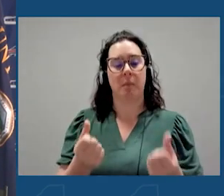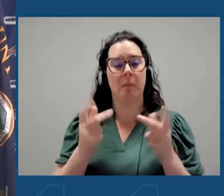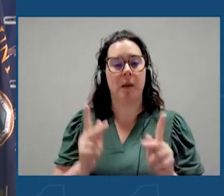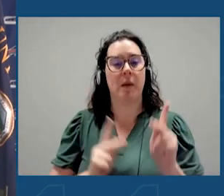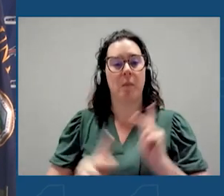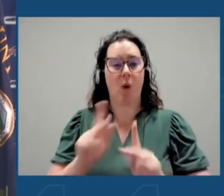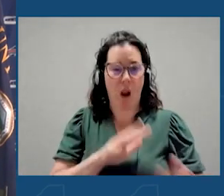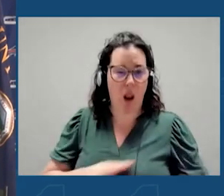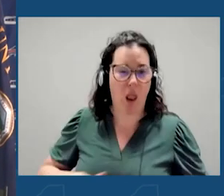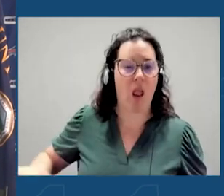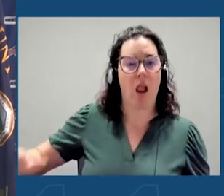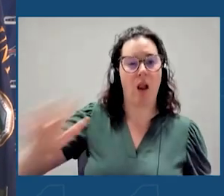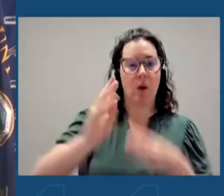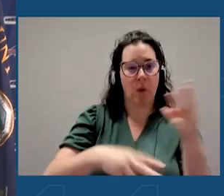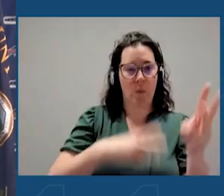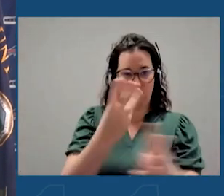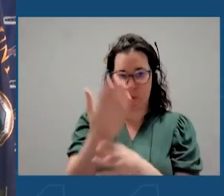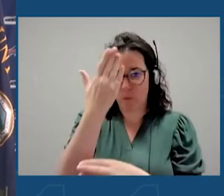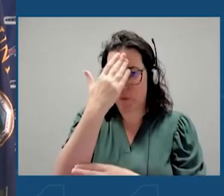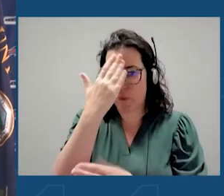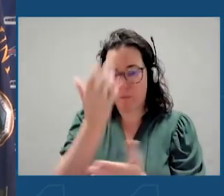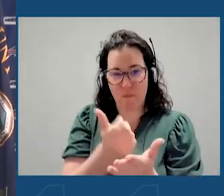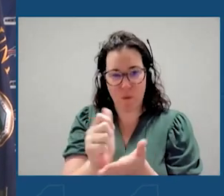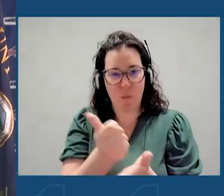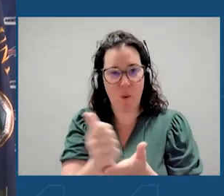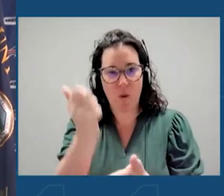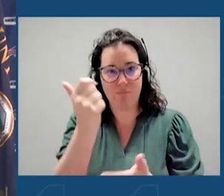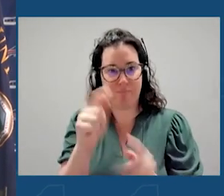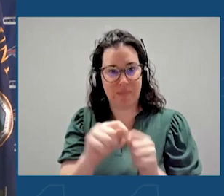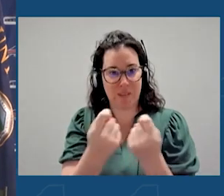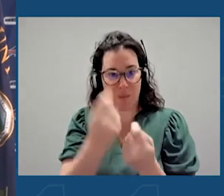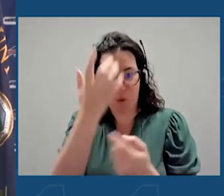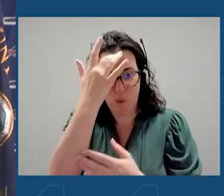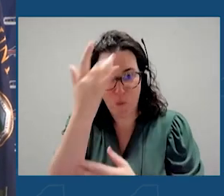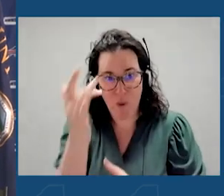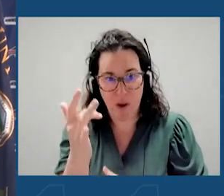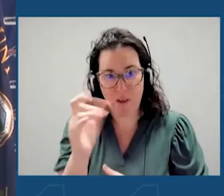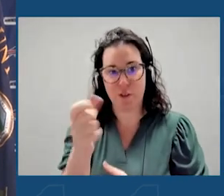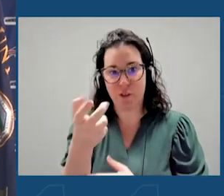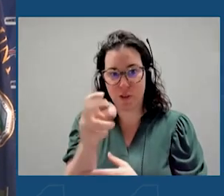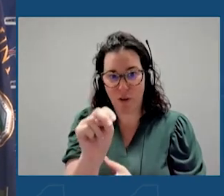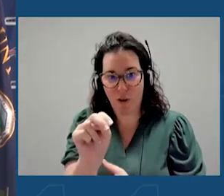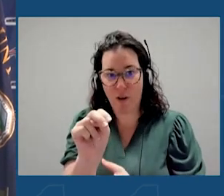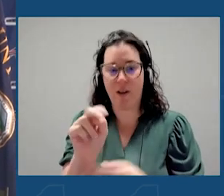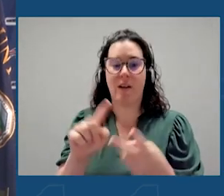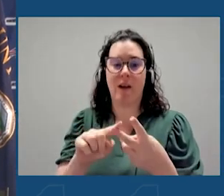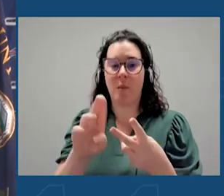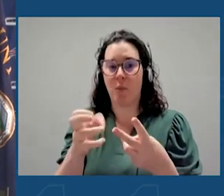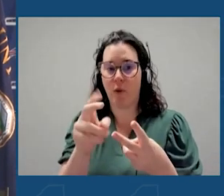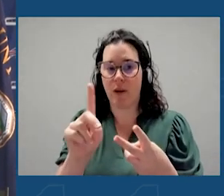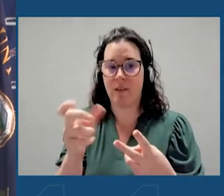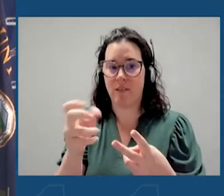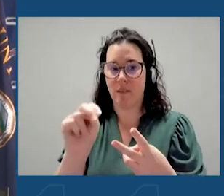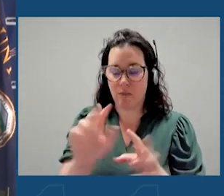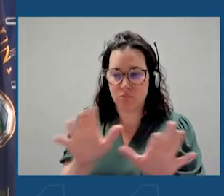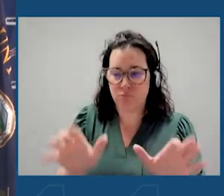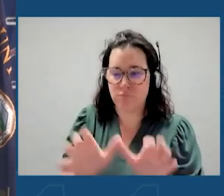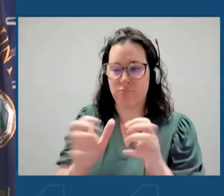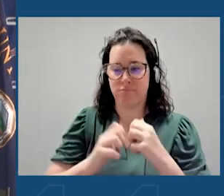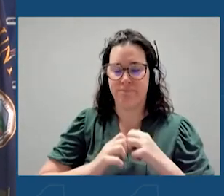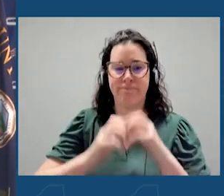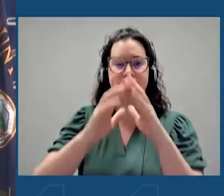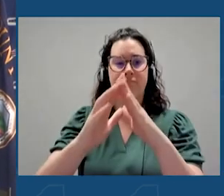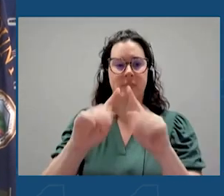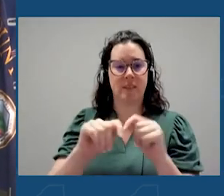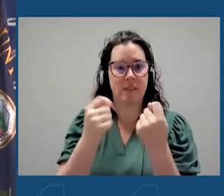Buffalo and know the Bills because of the team that the Pegulas, Sean, and Brandon have built, and because of the incredible